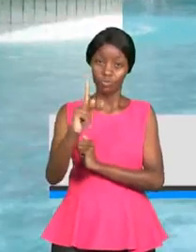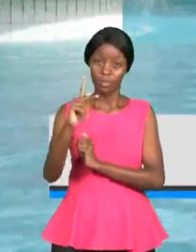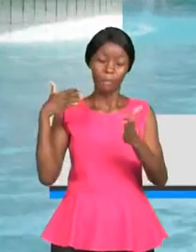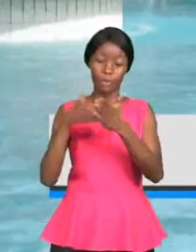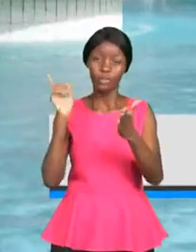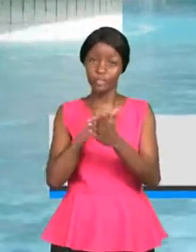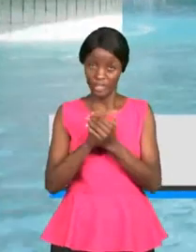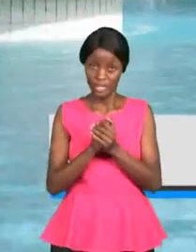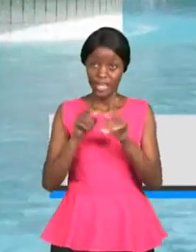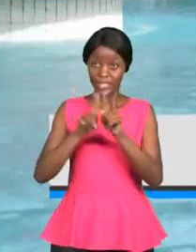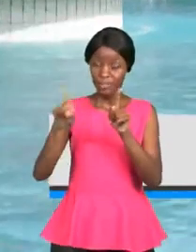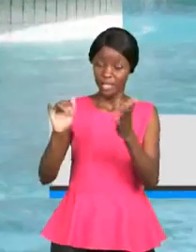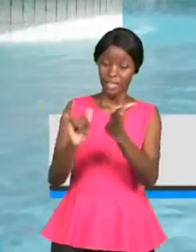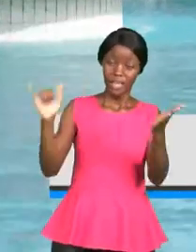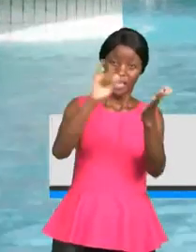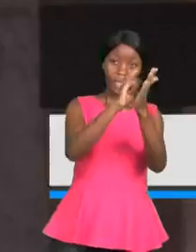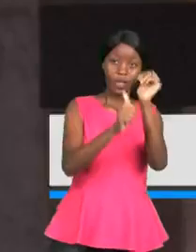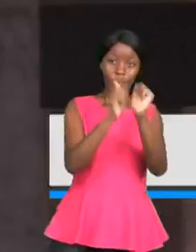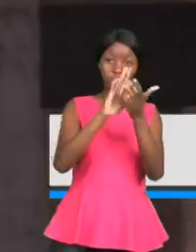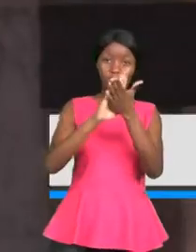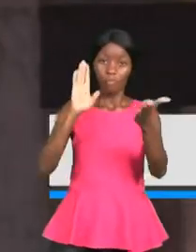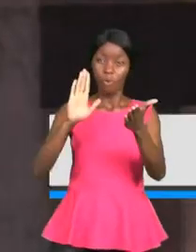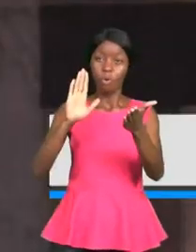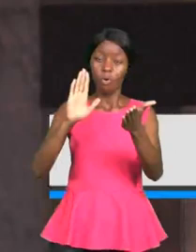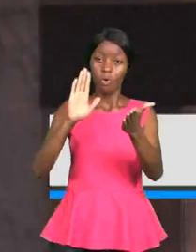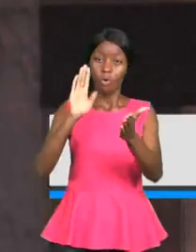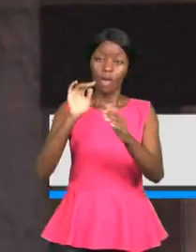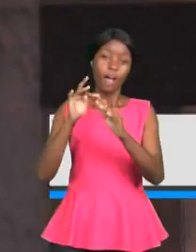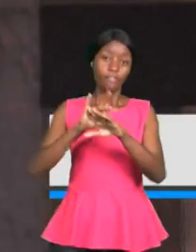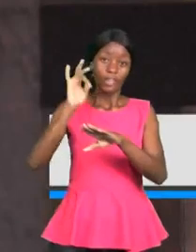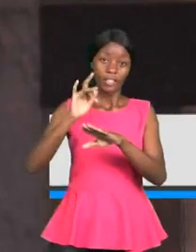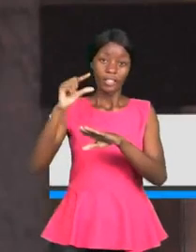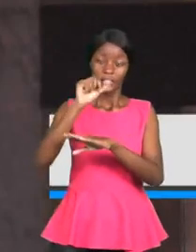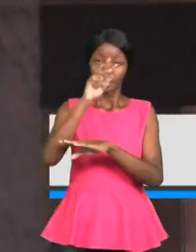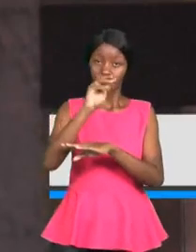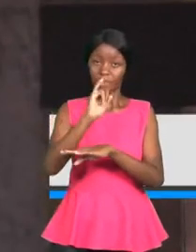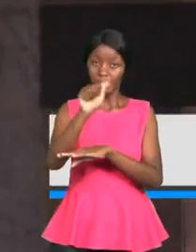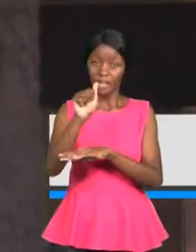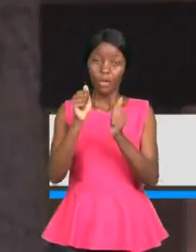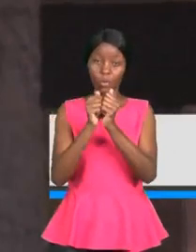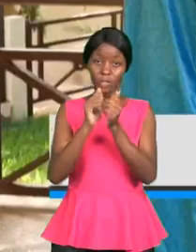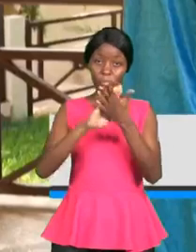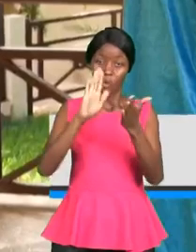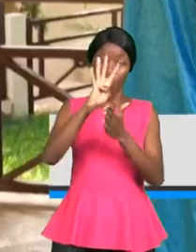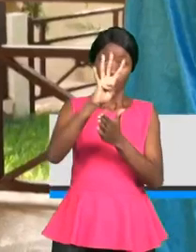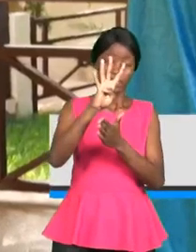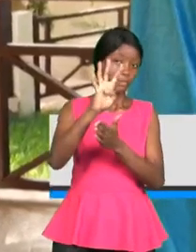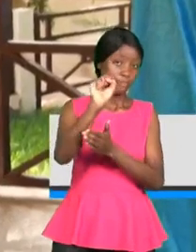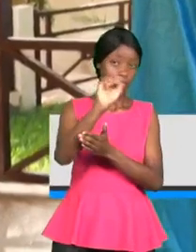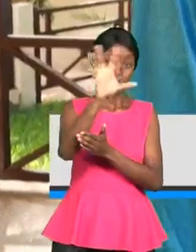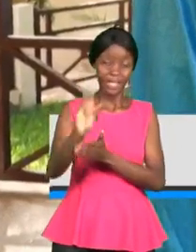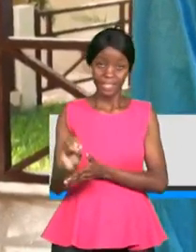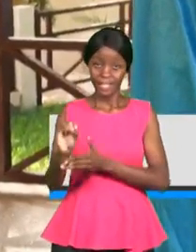British holidaymaker was one of the largest tourist outfitters in the small Western African country, with 45% of tourists entering